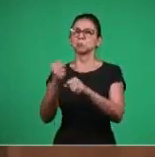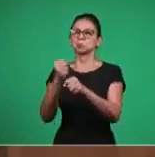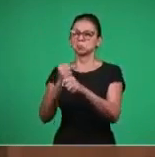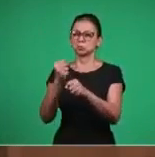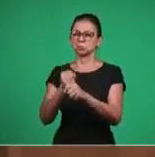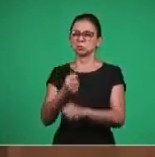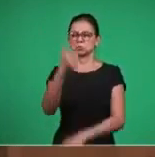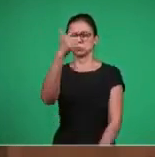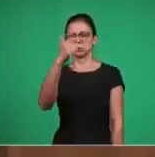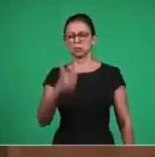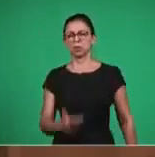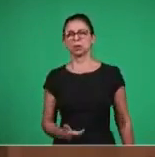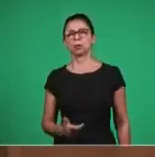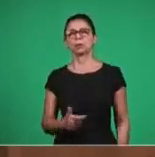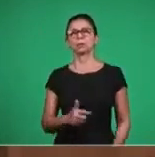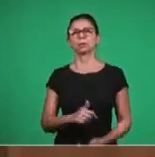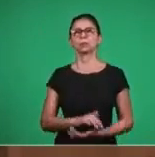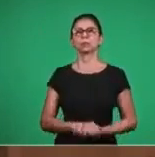who built the temple.